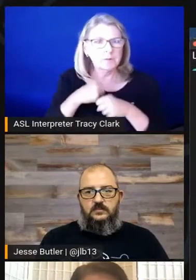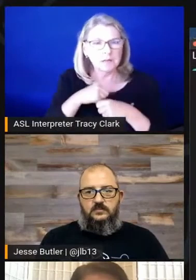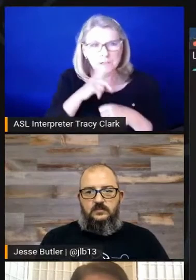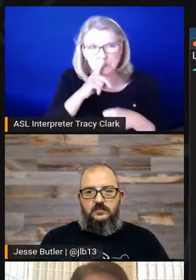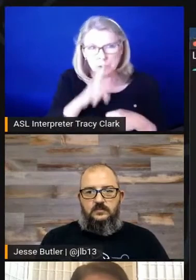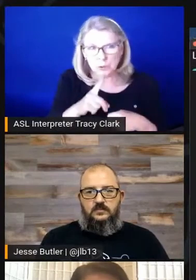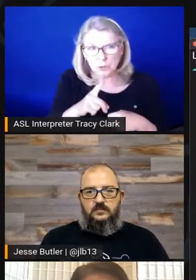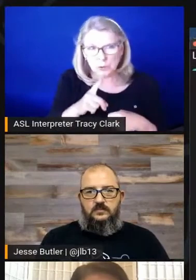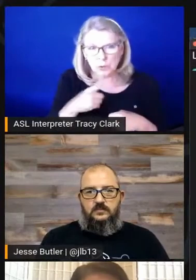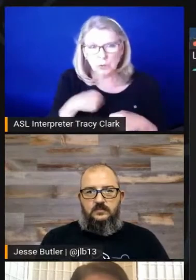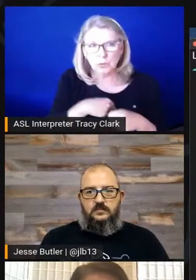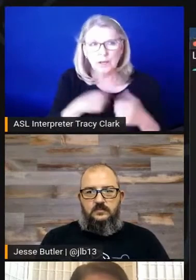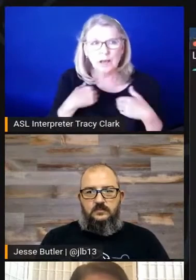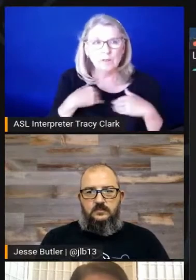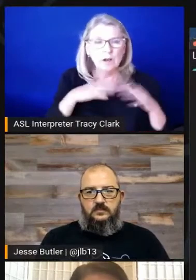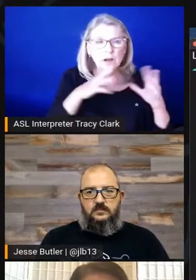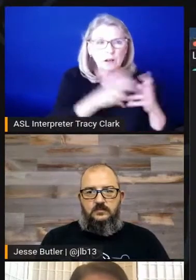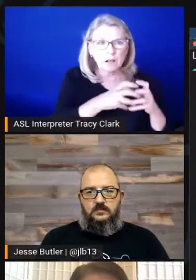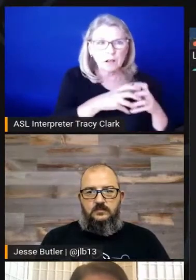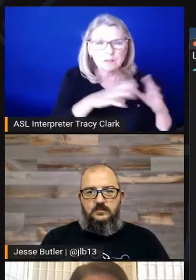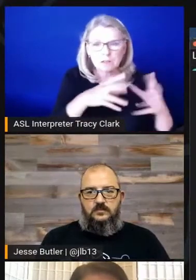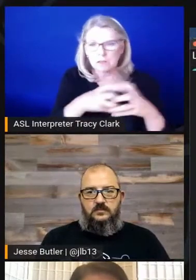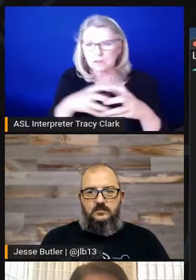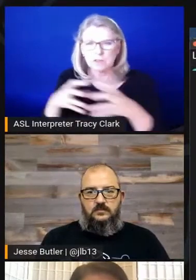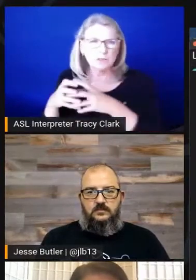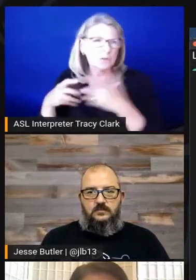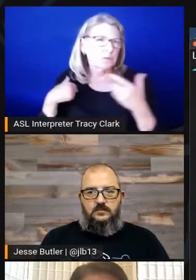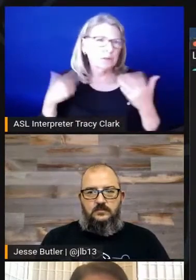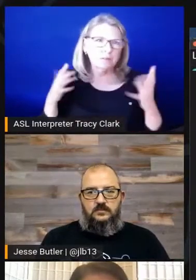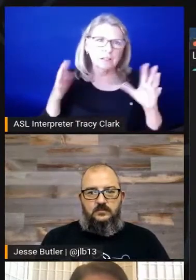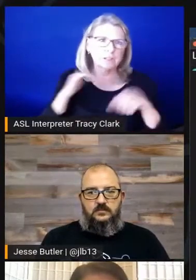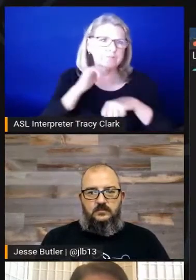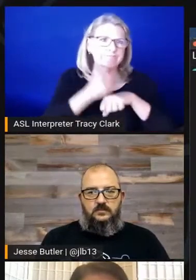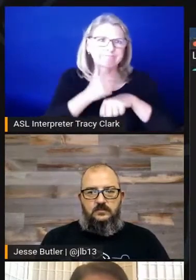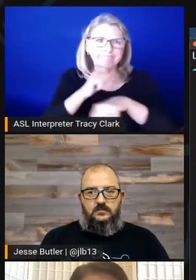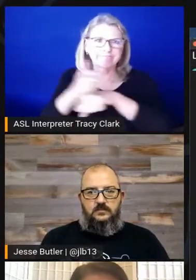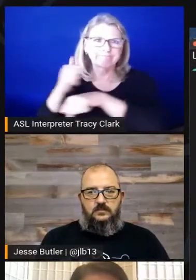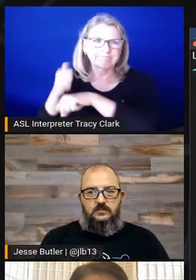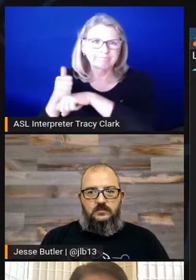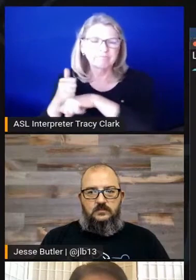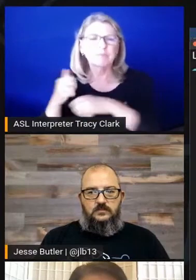we have our cluster. So I've gone ahead and done this already, but we can check